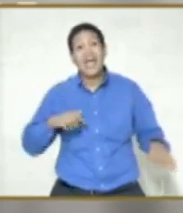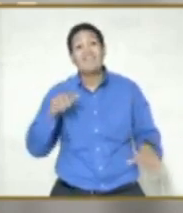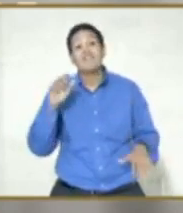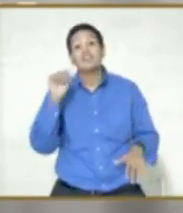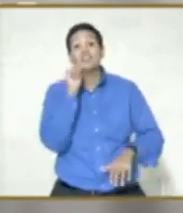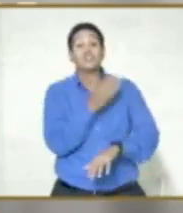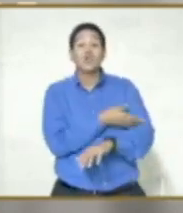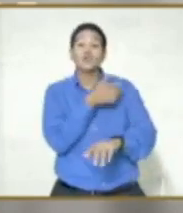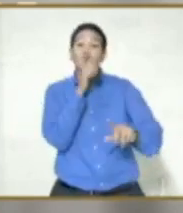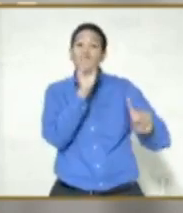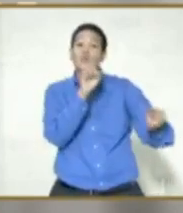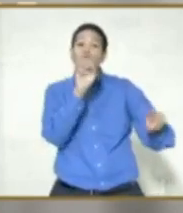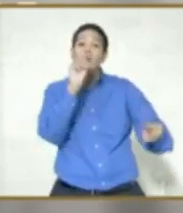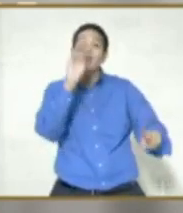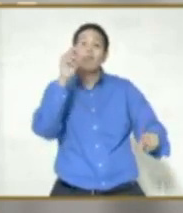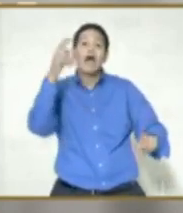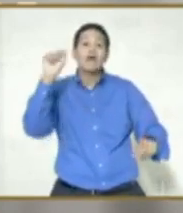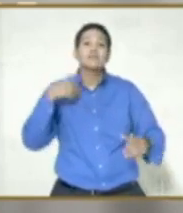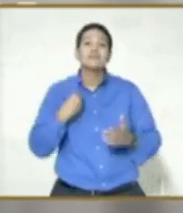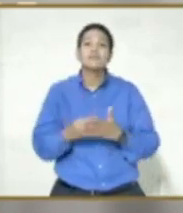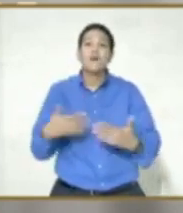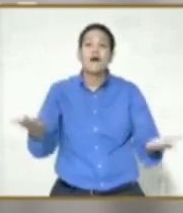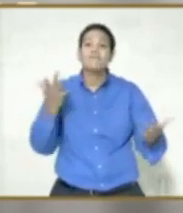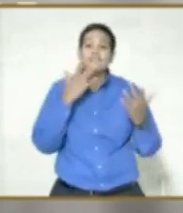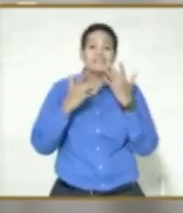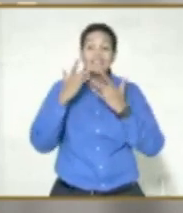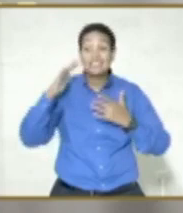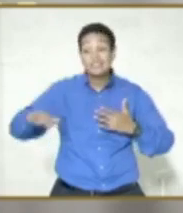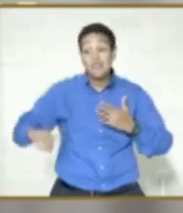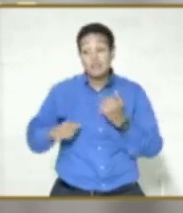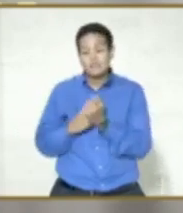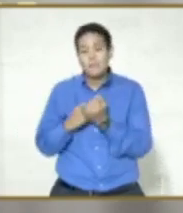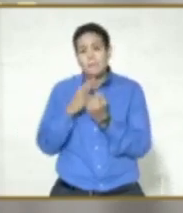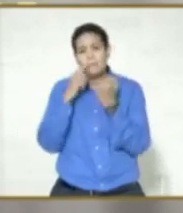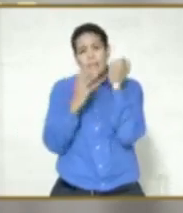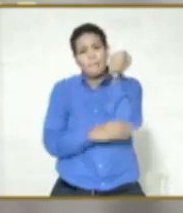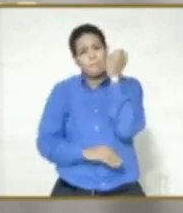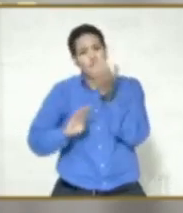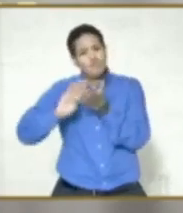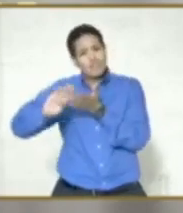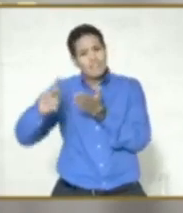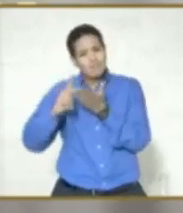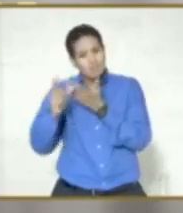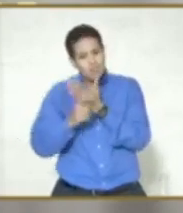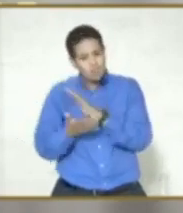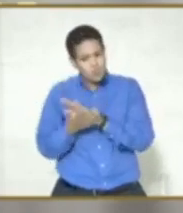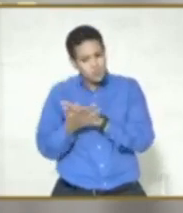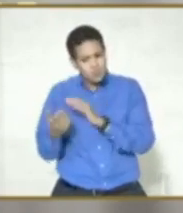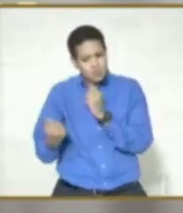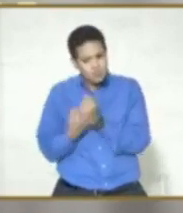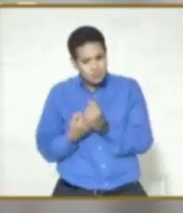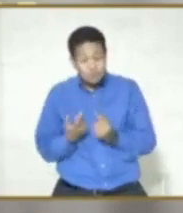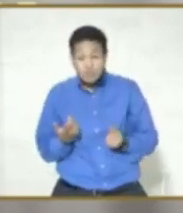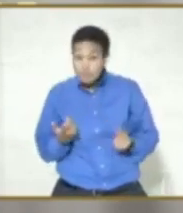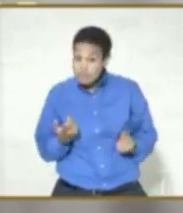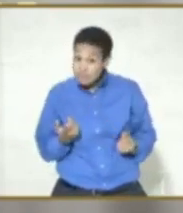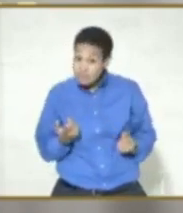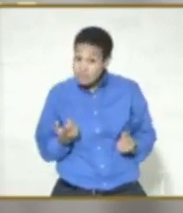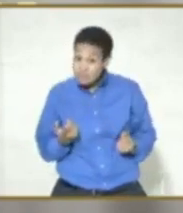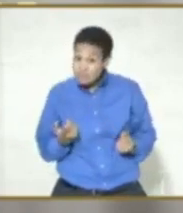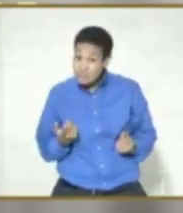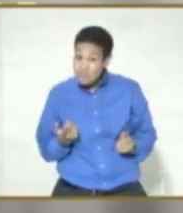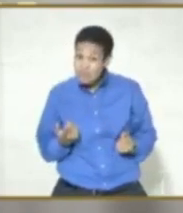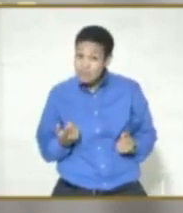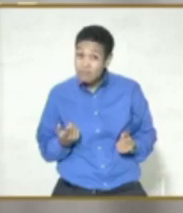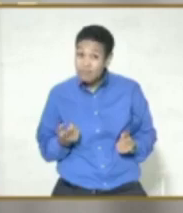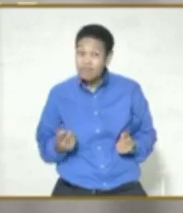High School. The child is assisted by the Poor Relief Program at school. And her question is it possible for 2